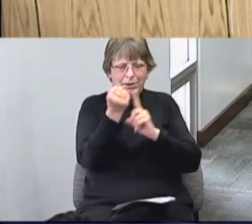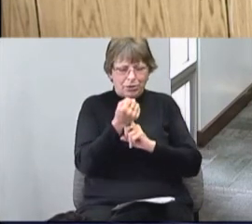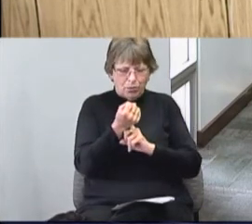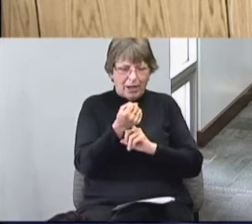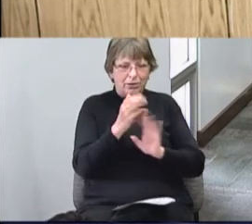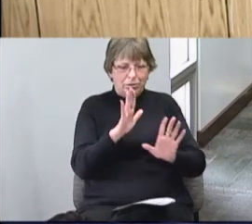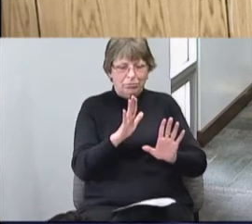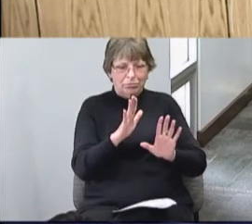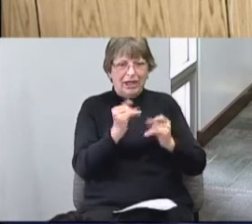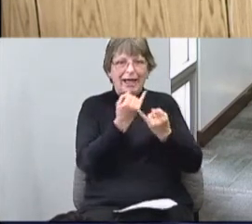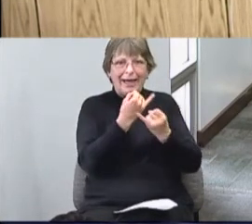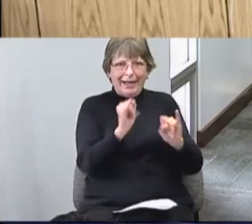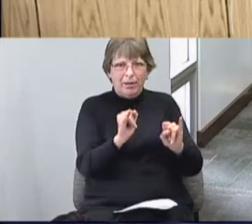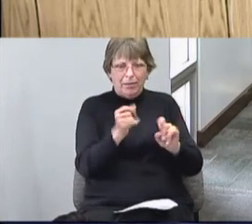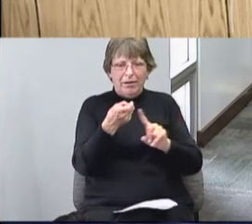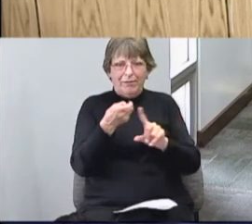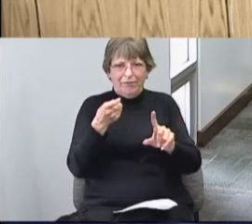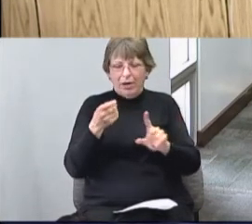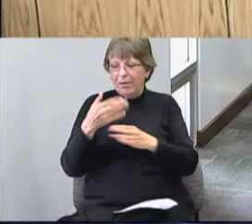case.